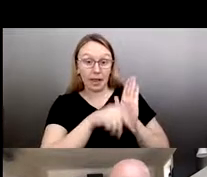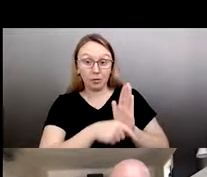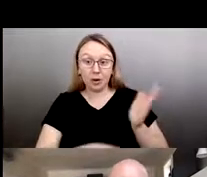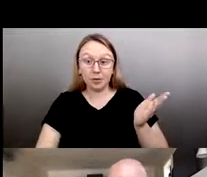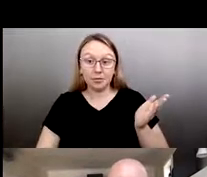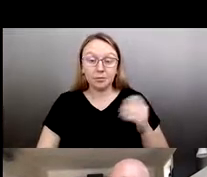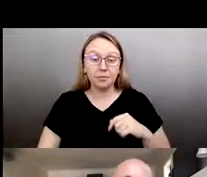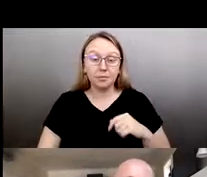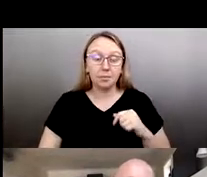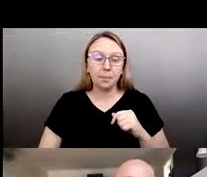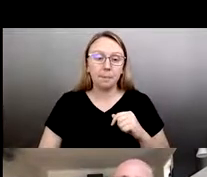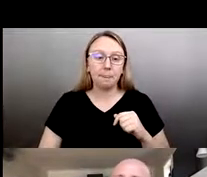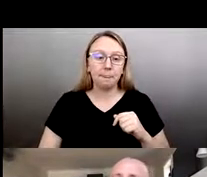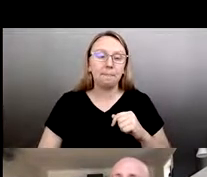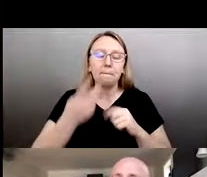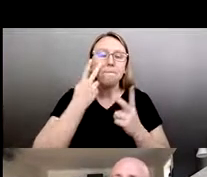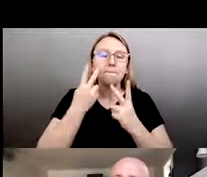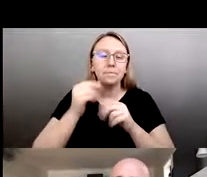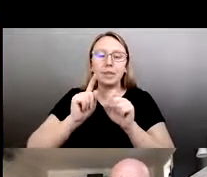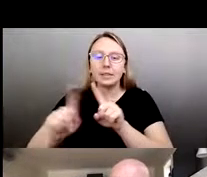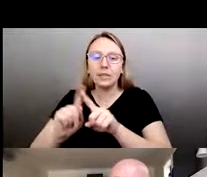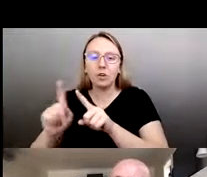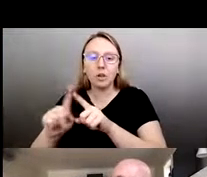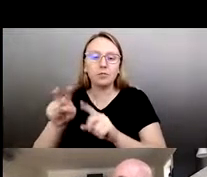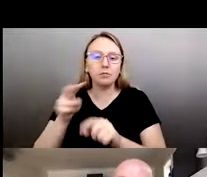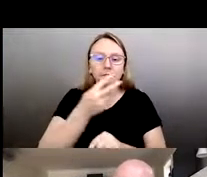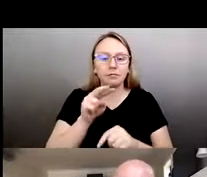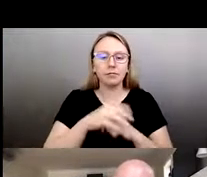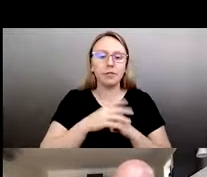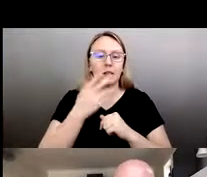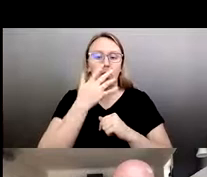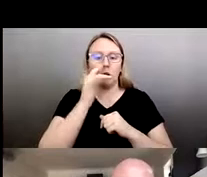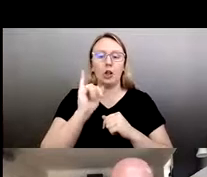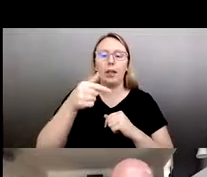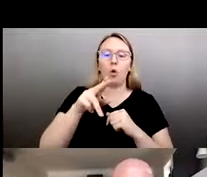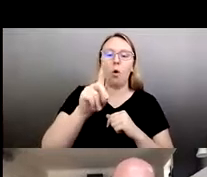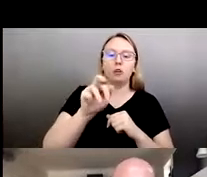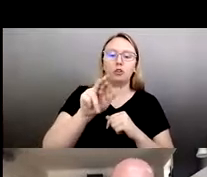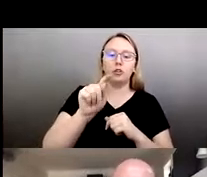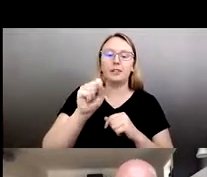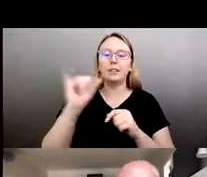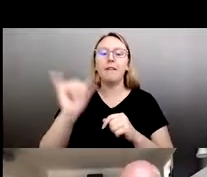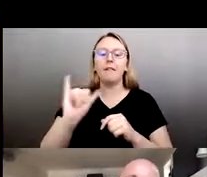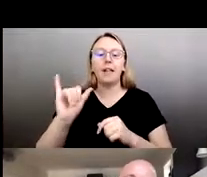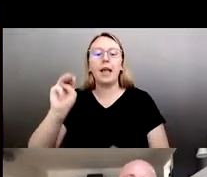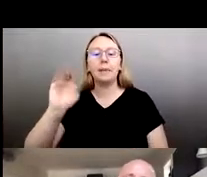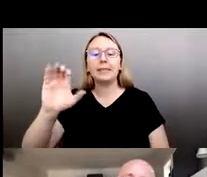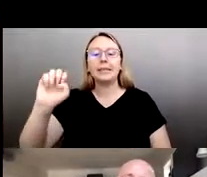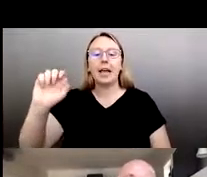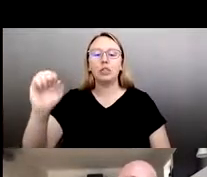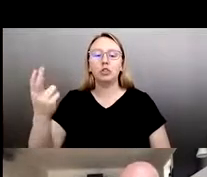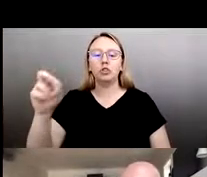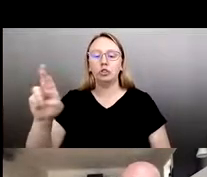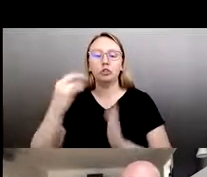sorts of different improper directions. They kind of look like quadrants of an M.C. Escher drawing or something. But Roger was really drawn to this. He